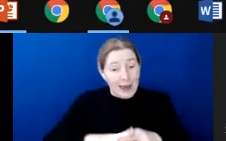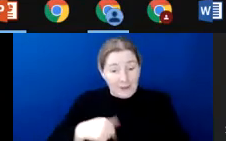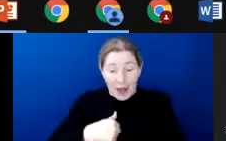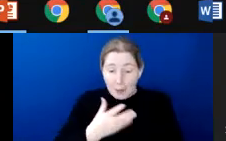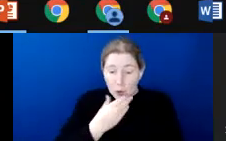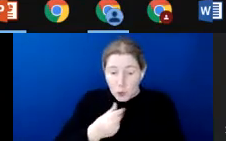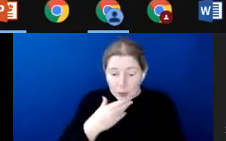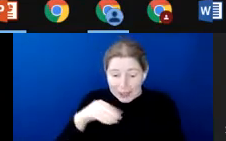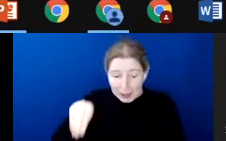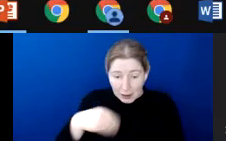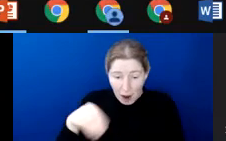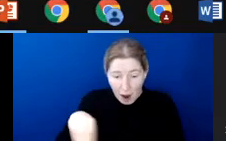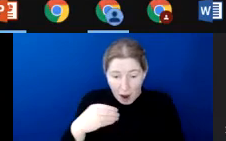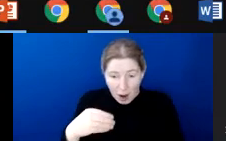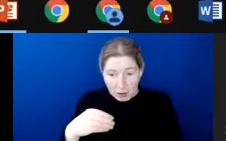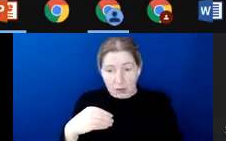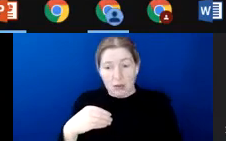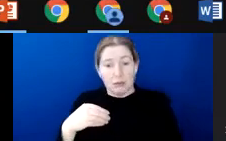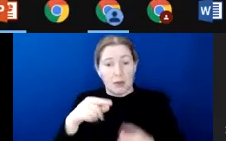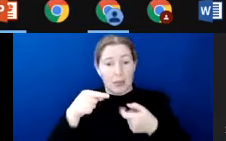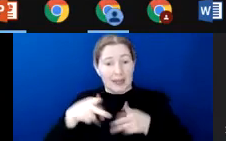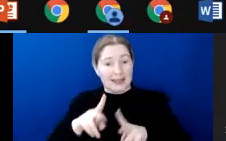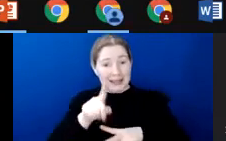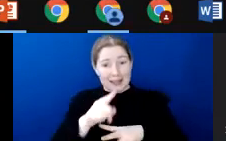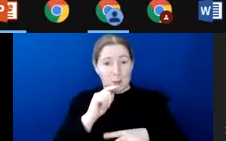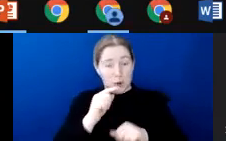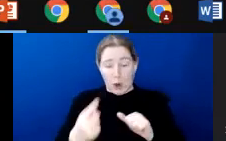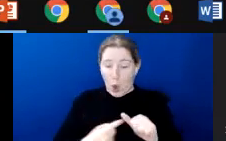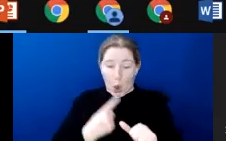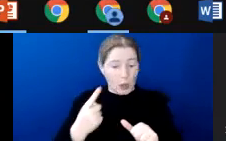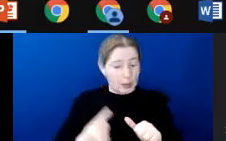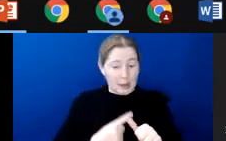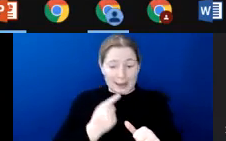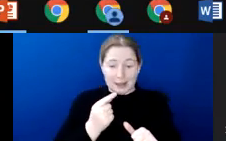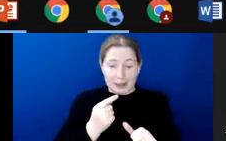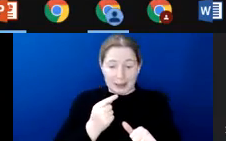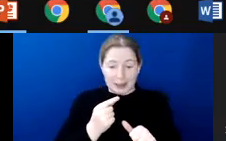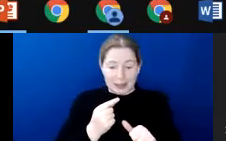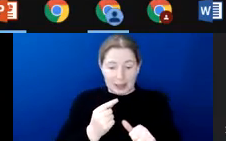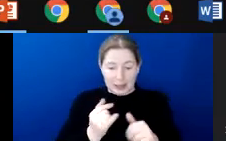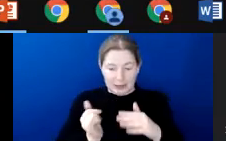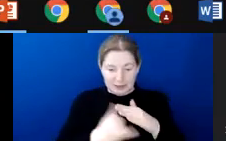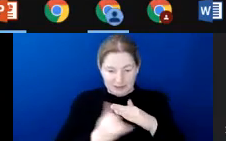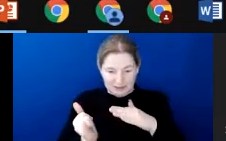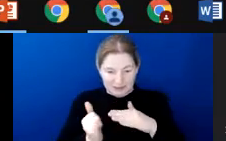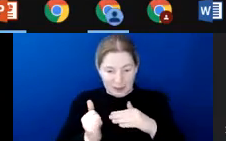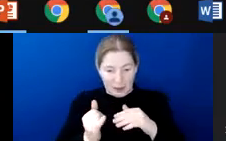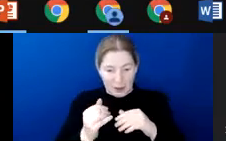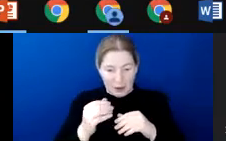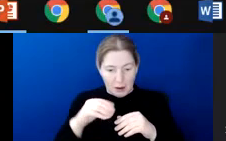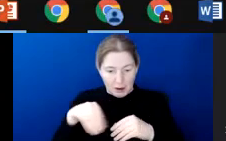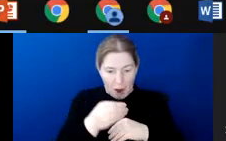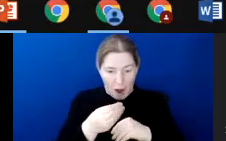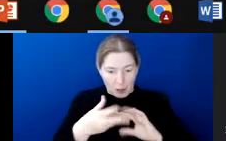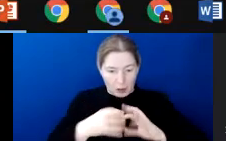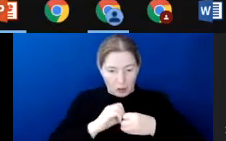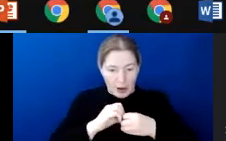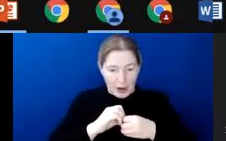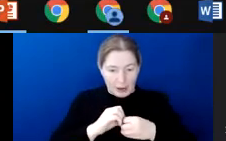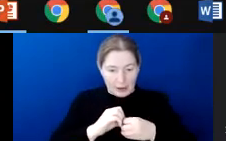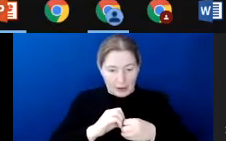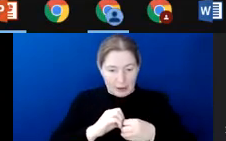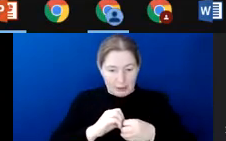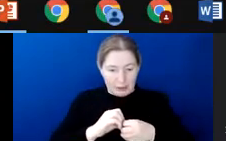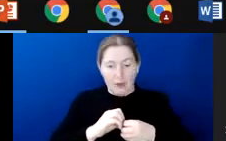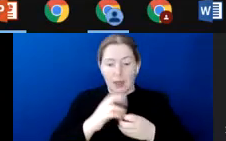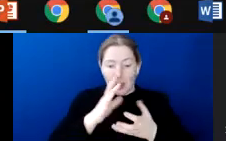the system will automatically take the information from the credit card and create an expense and send it to the